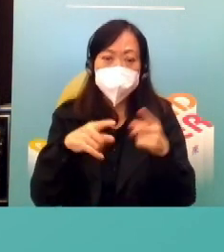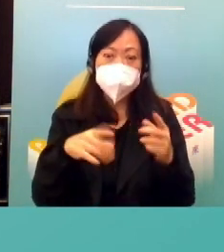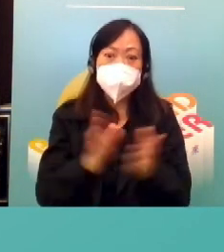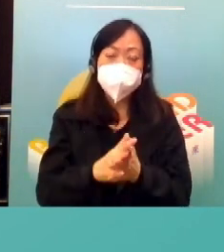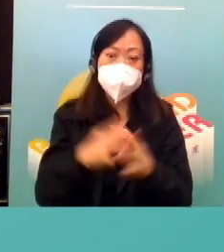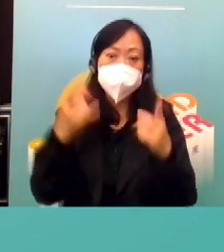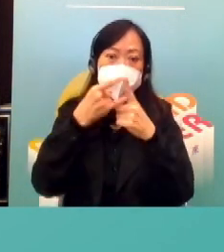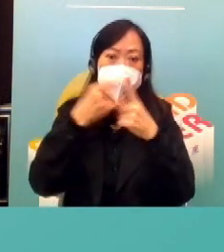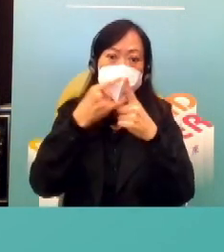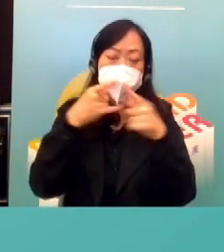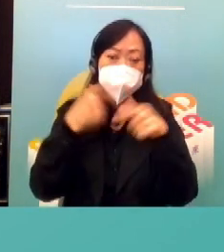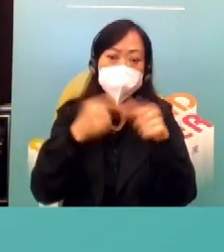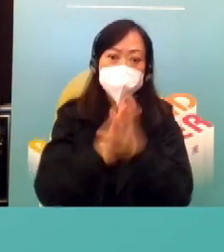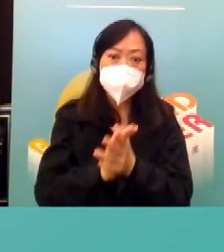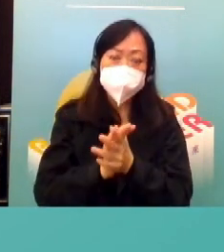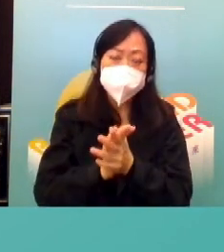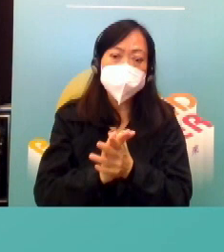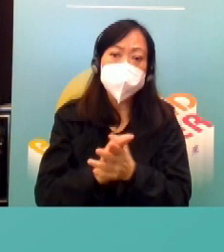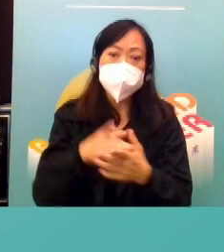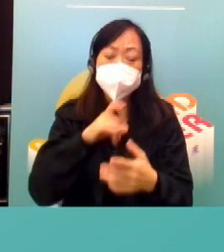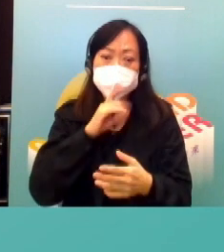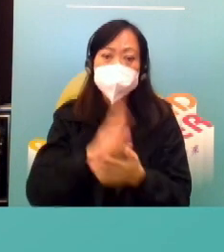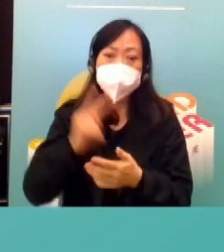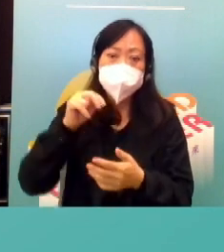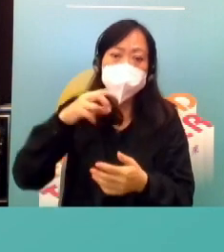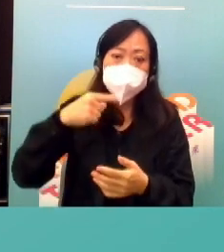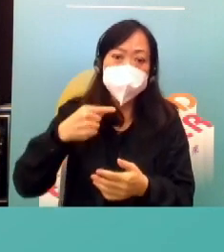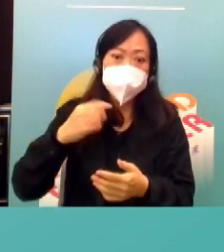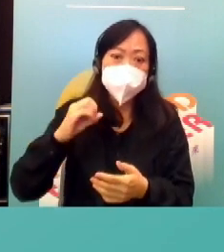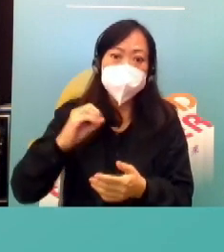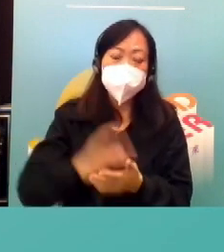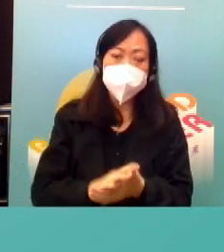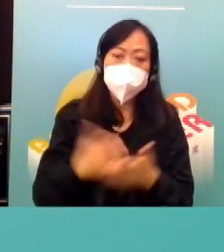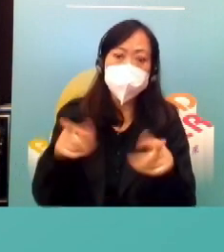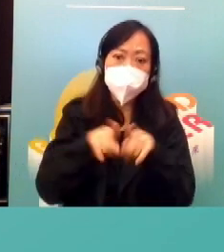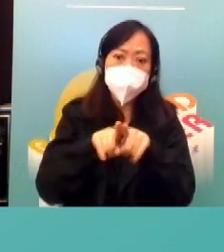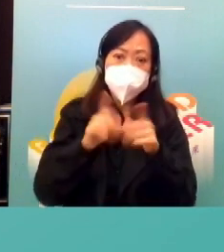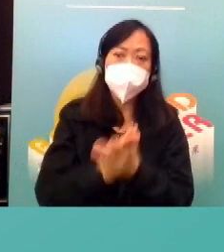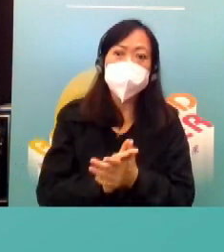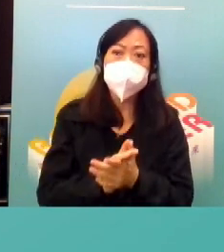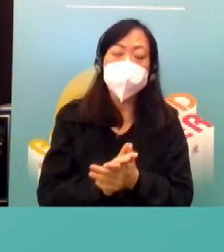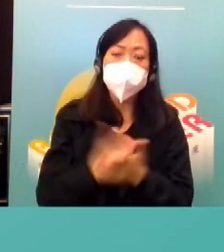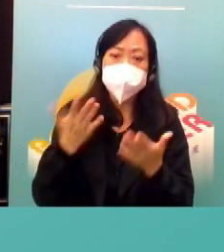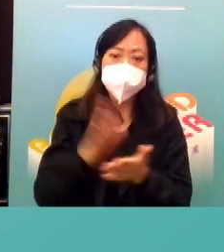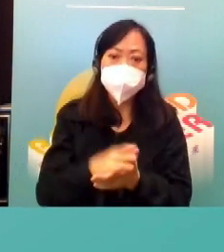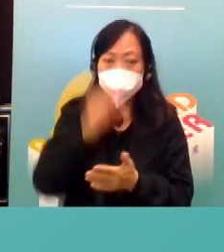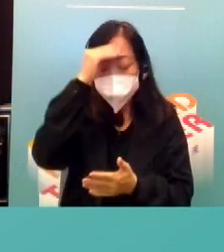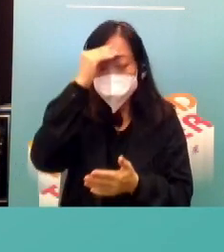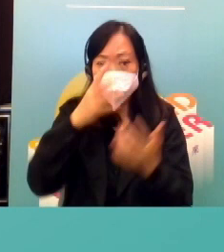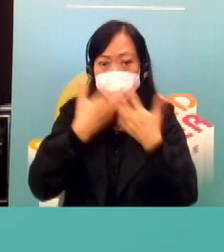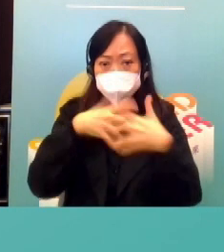which is an NGO foundation, and then also a scholarship foundation, nonprofit called